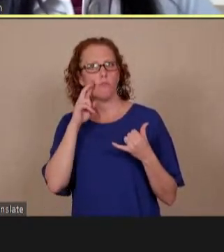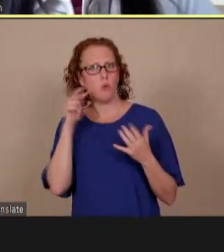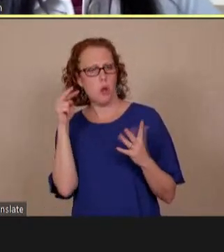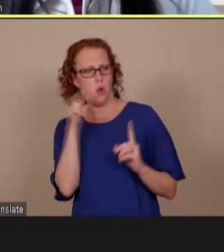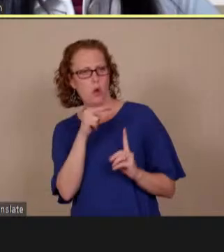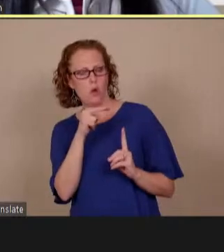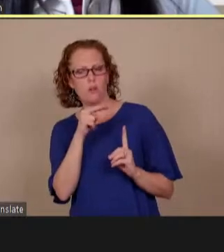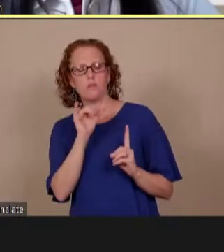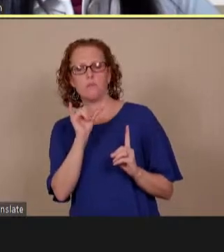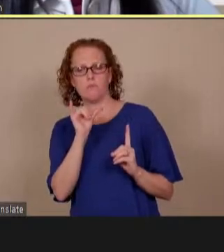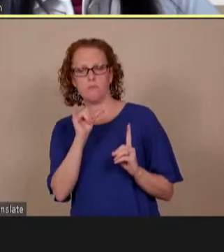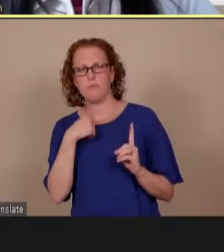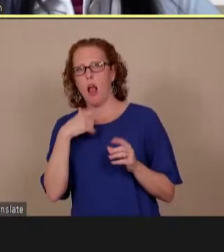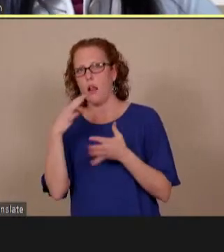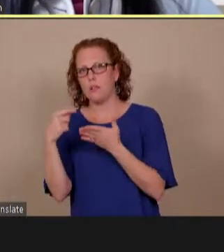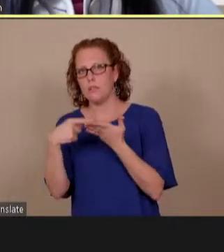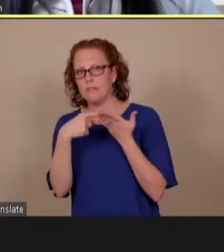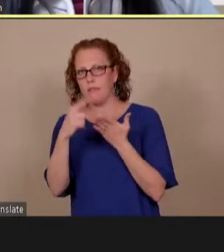discuss later.